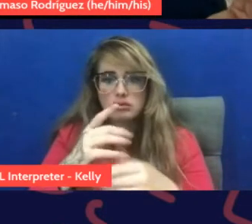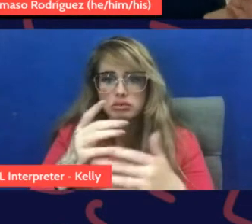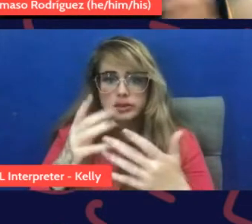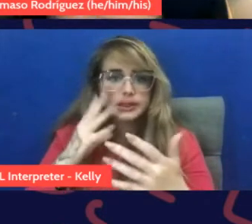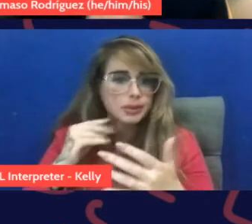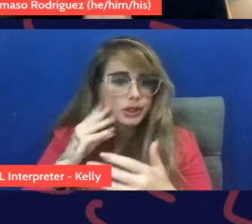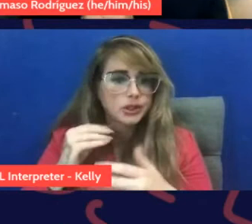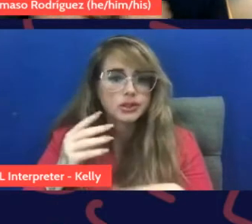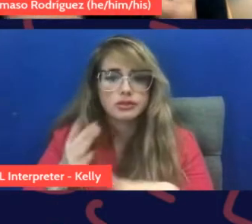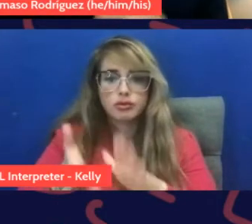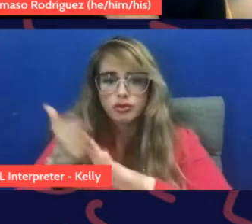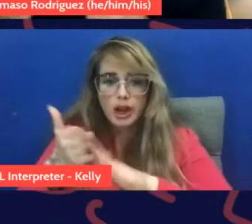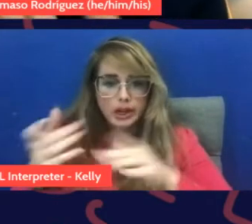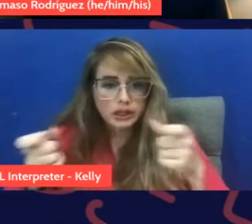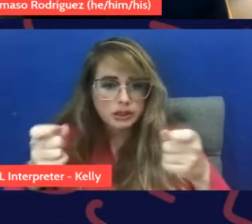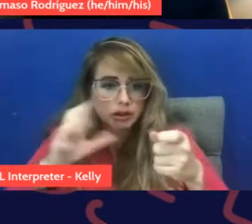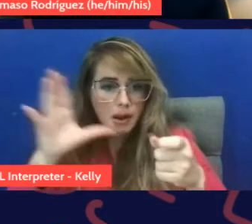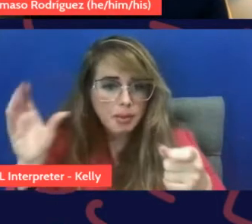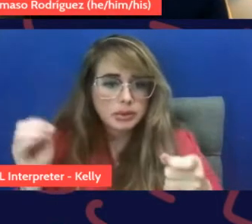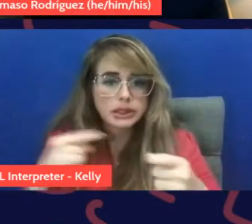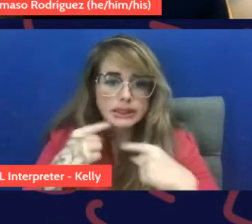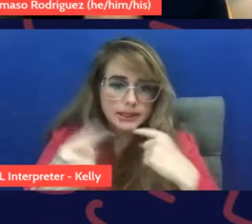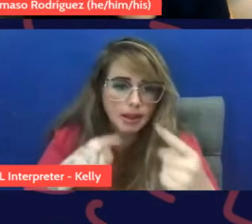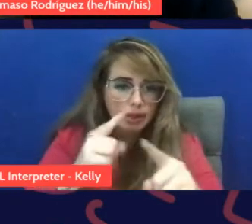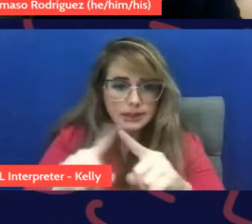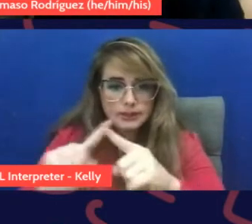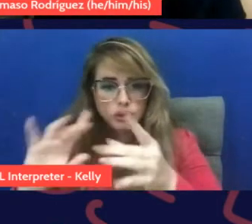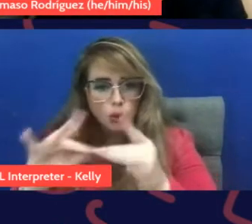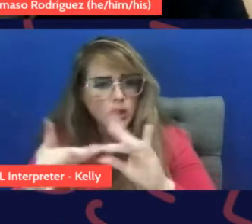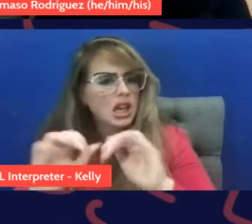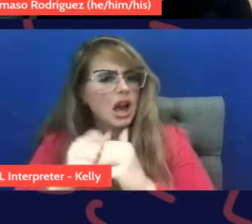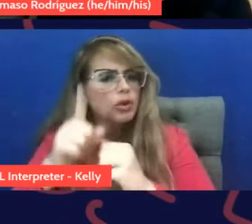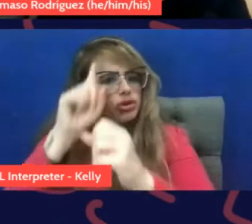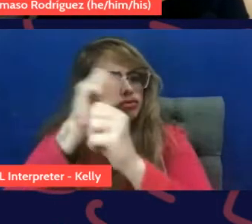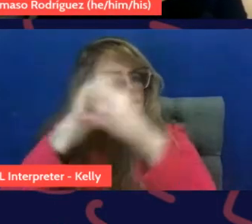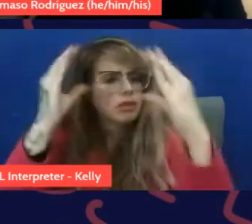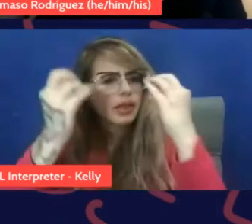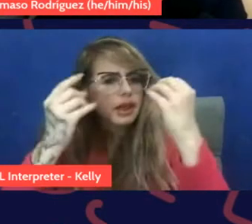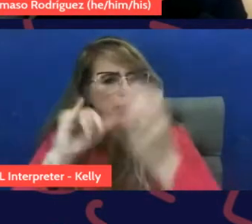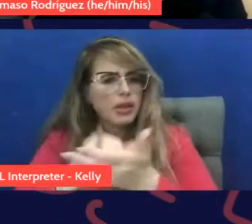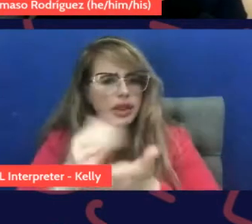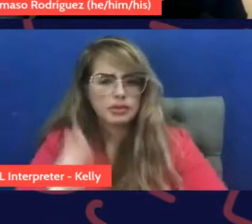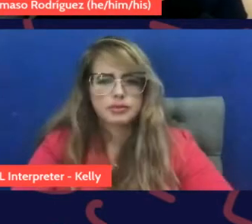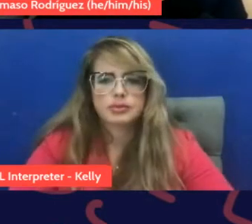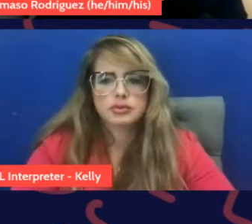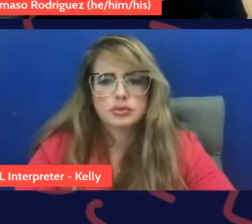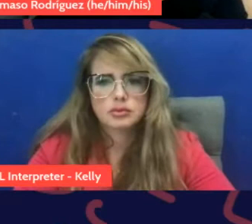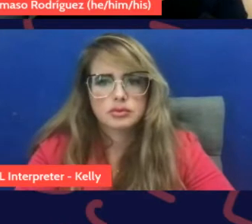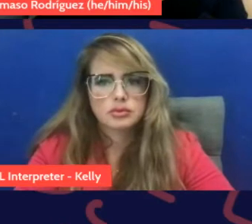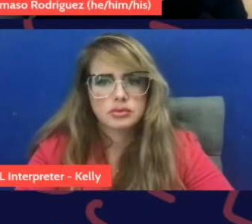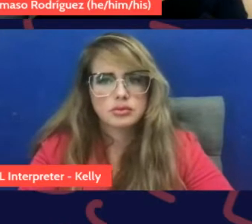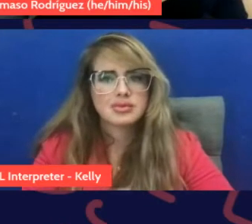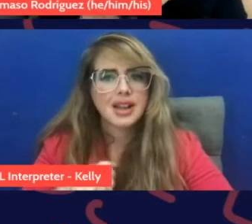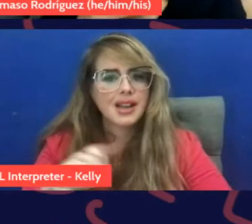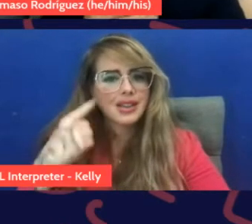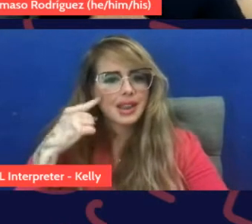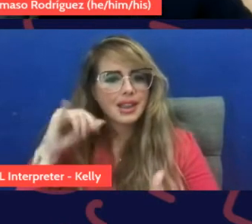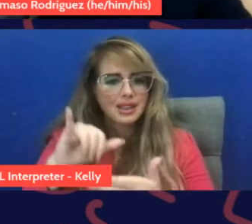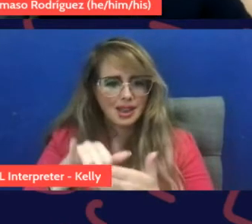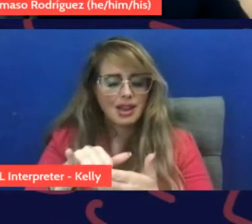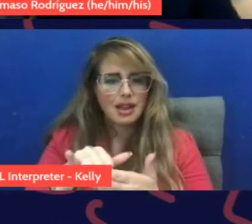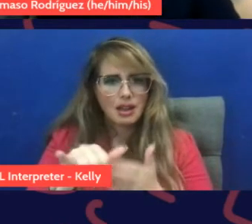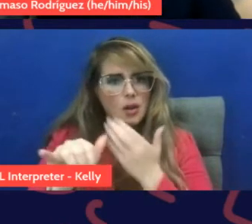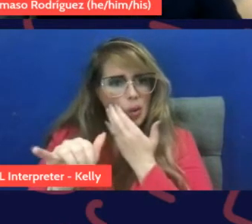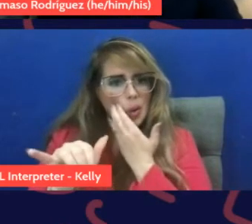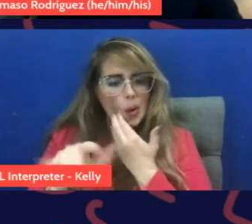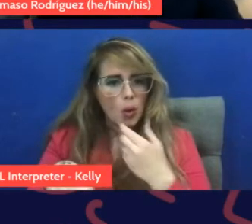a company and telling multiple stories, how you think about this? Sure. I think that that